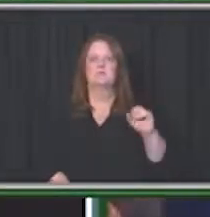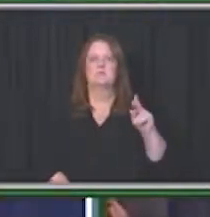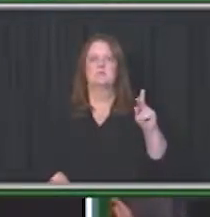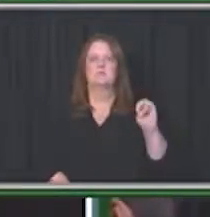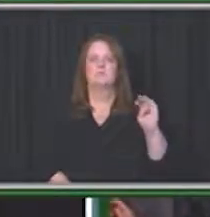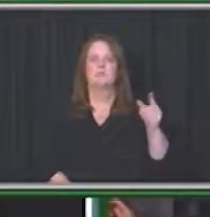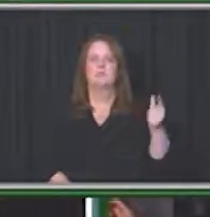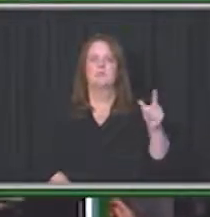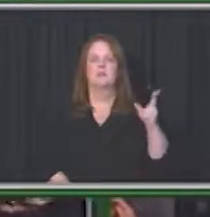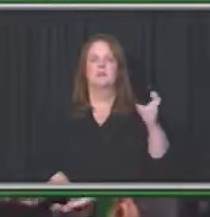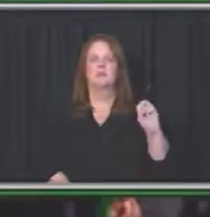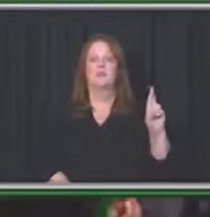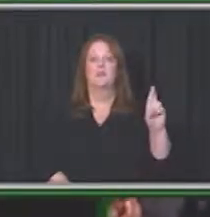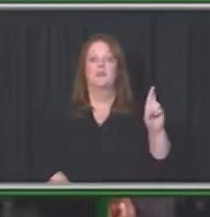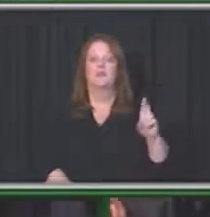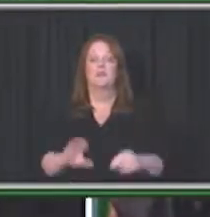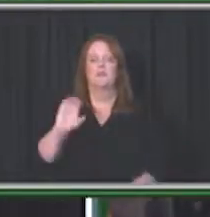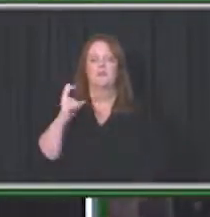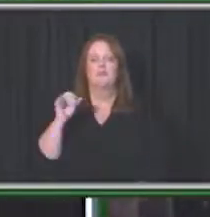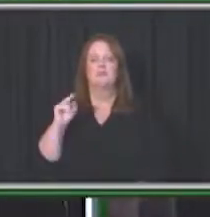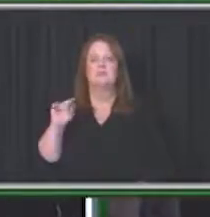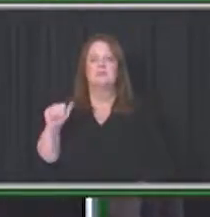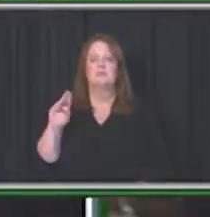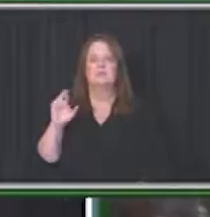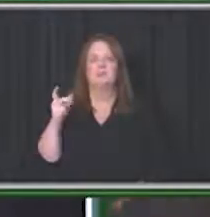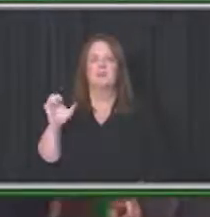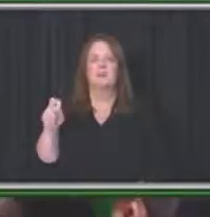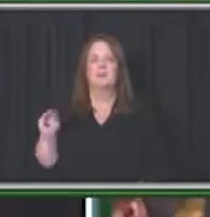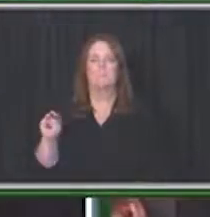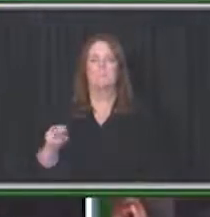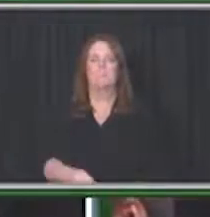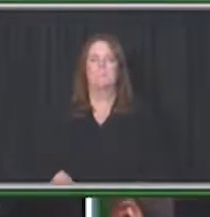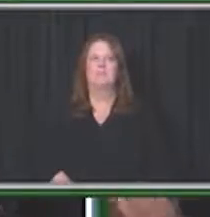Brad Hager. Christina Chacom.